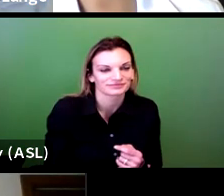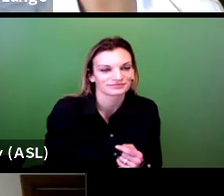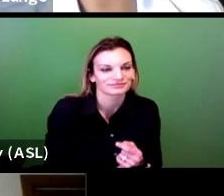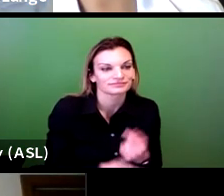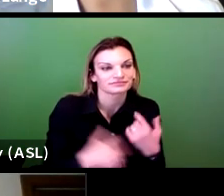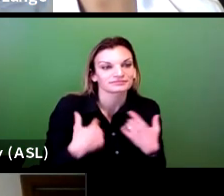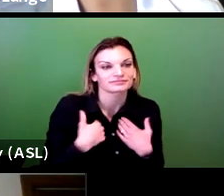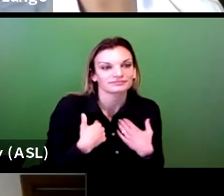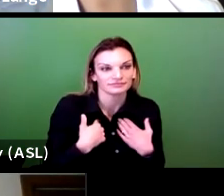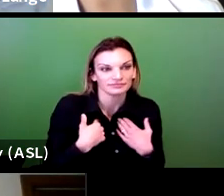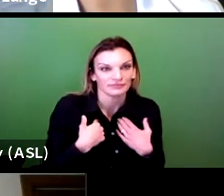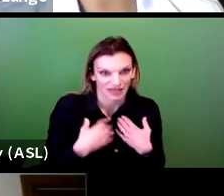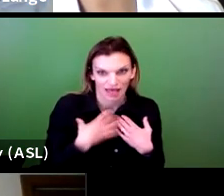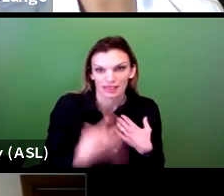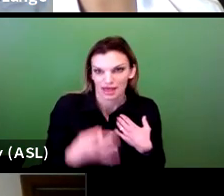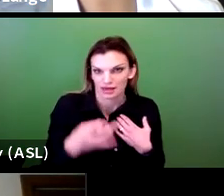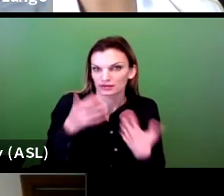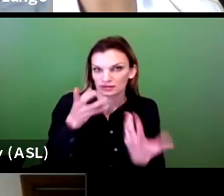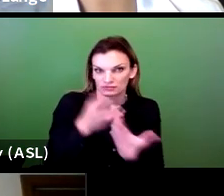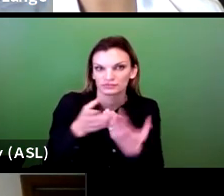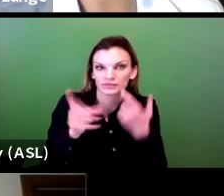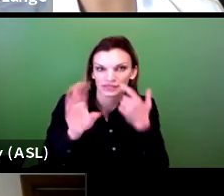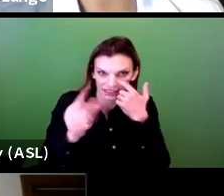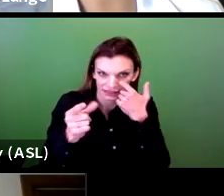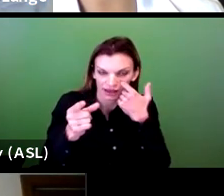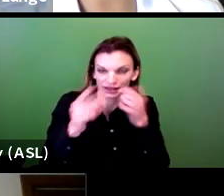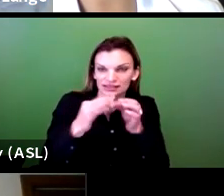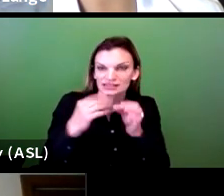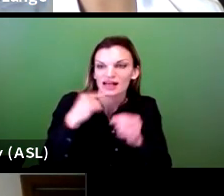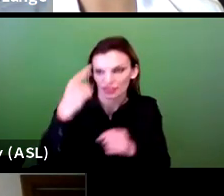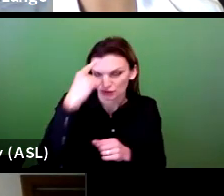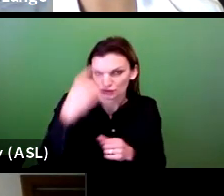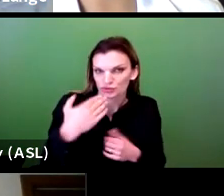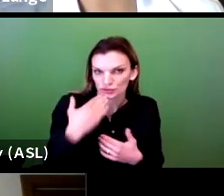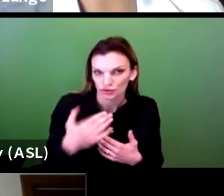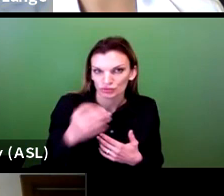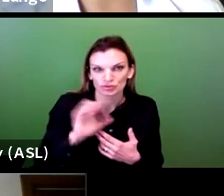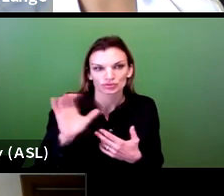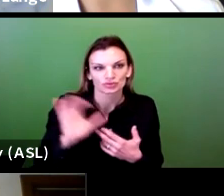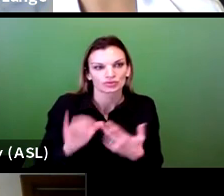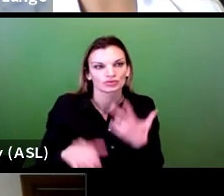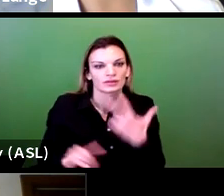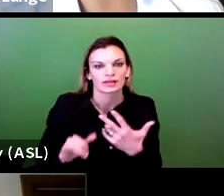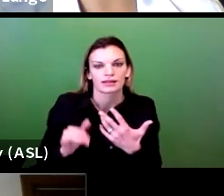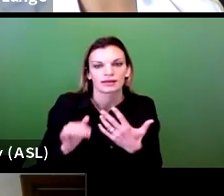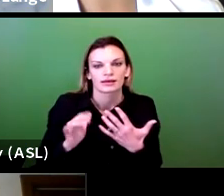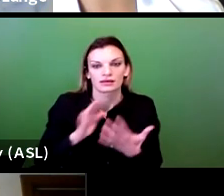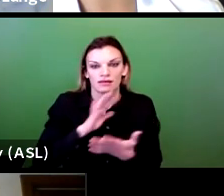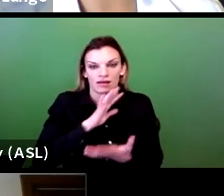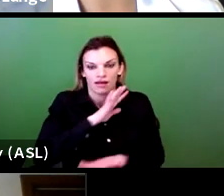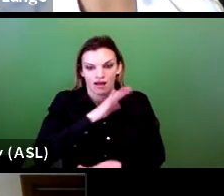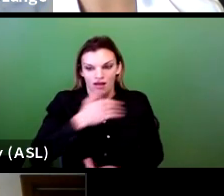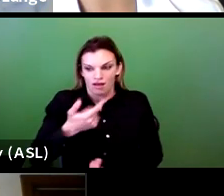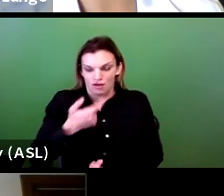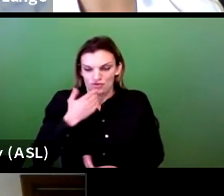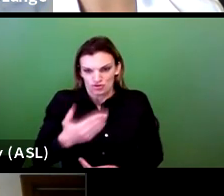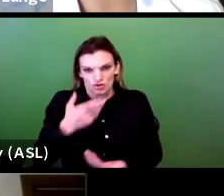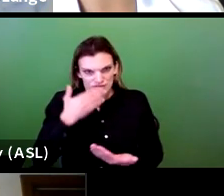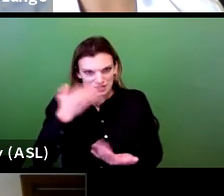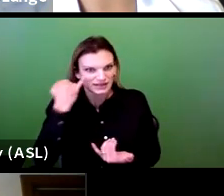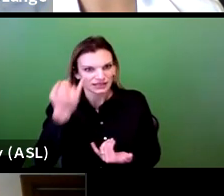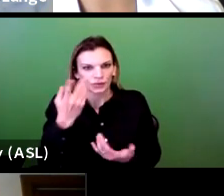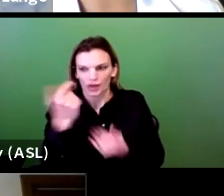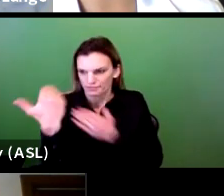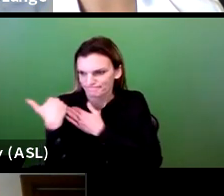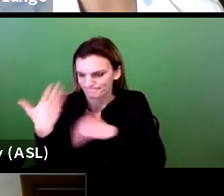offer, I like what Doug is saying. I think we do want to try to divide and conquer, so to speak, and try not to use all of our time. And I want to offer